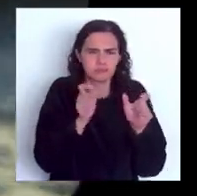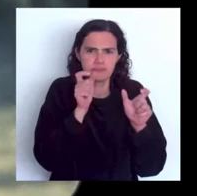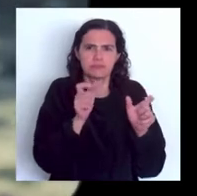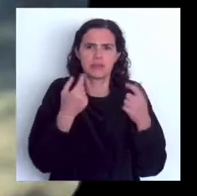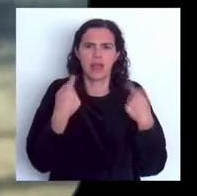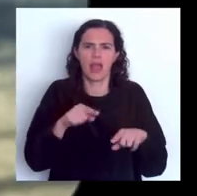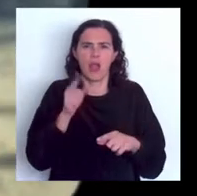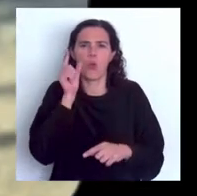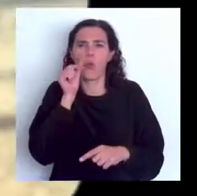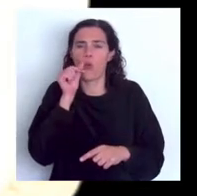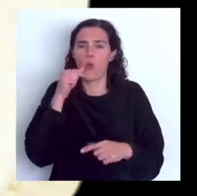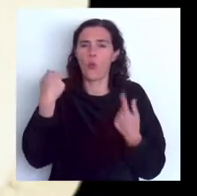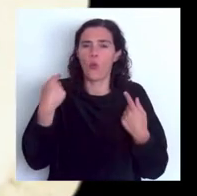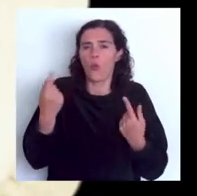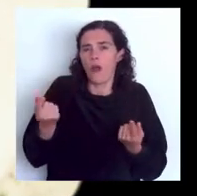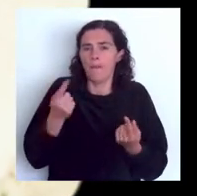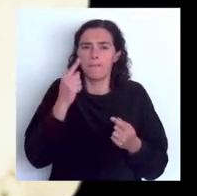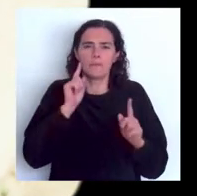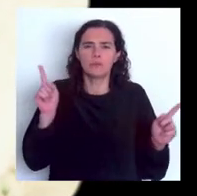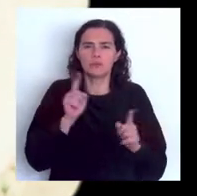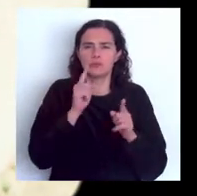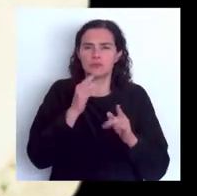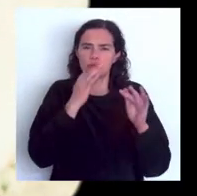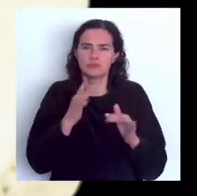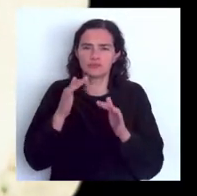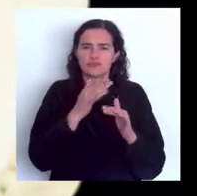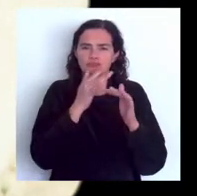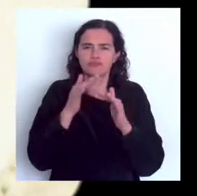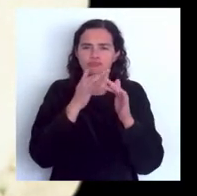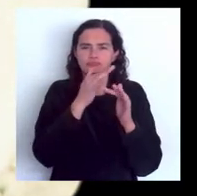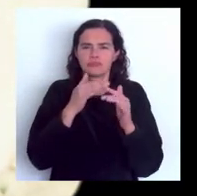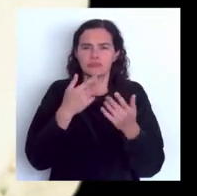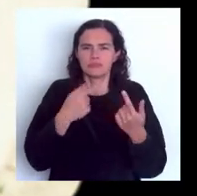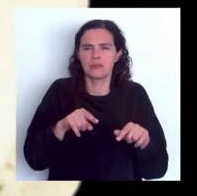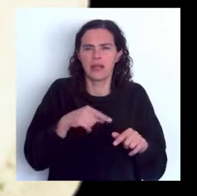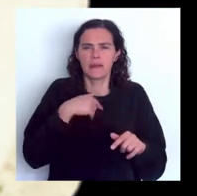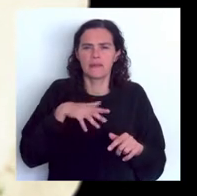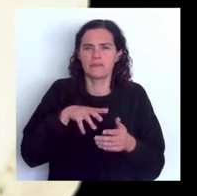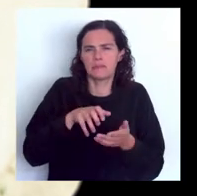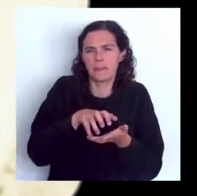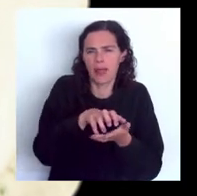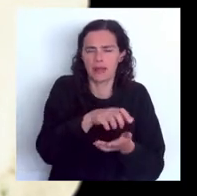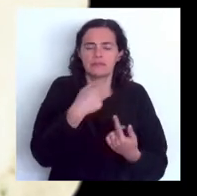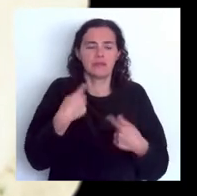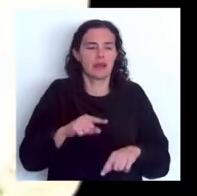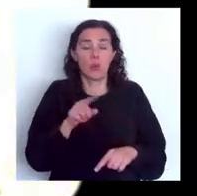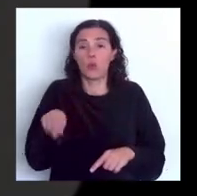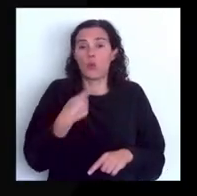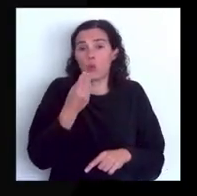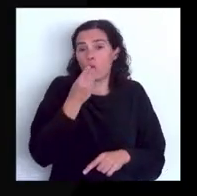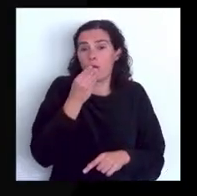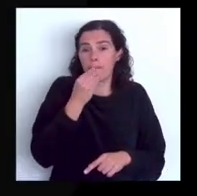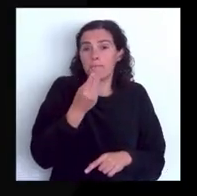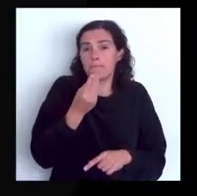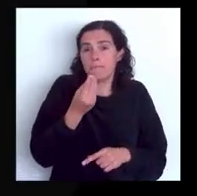domesticated, this man playing the musical saw to a cockroach, this man